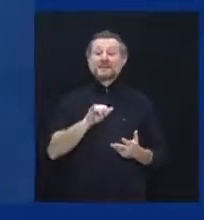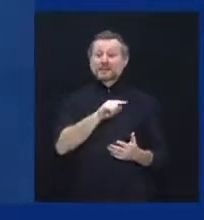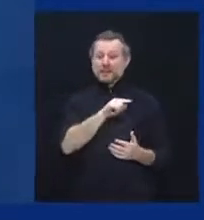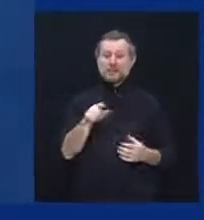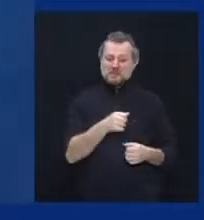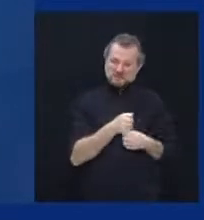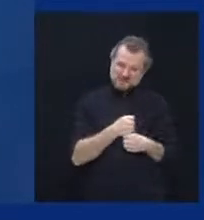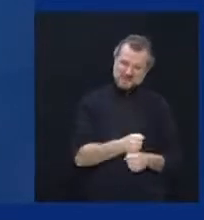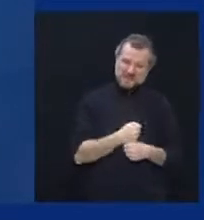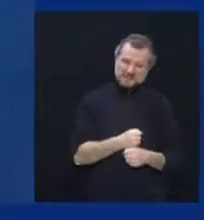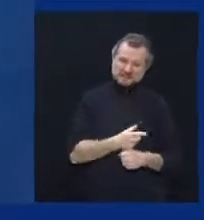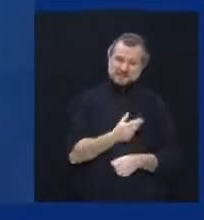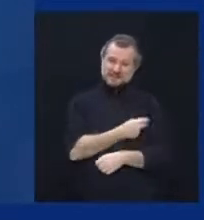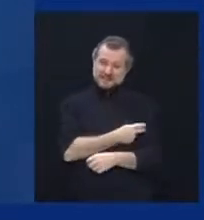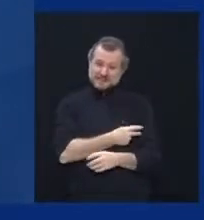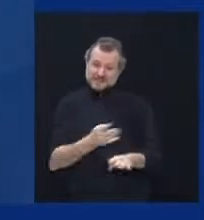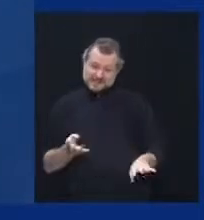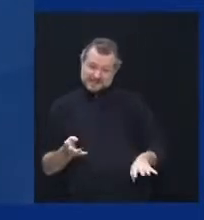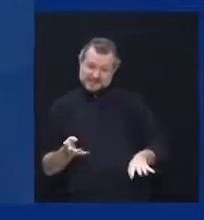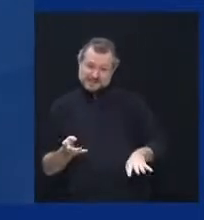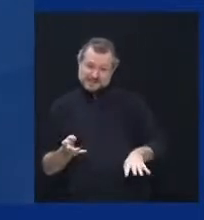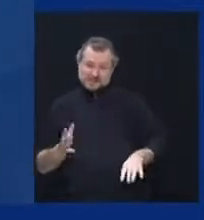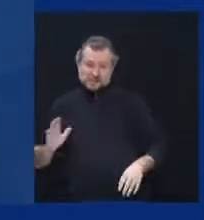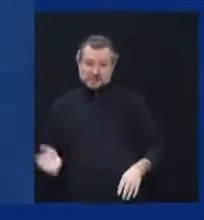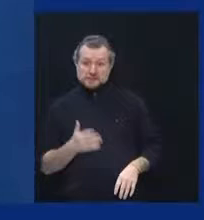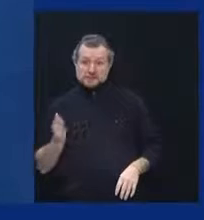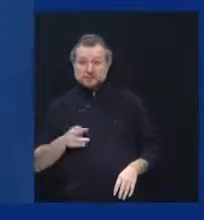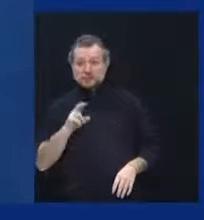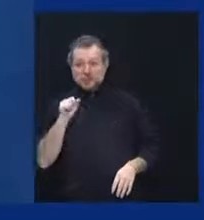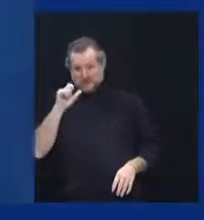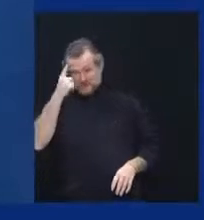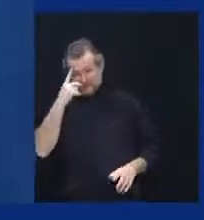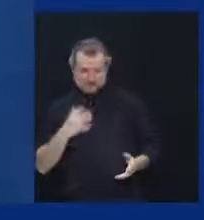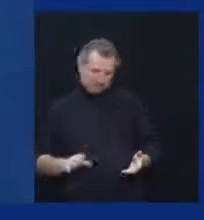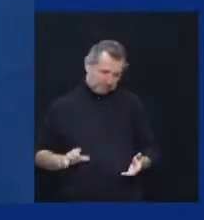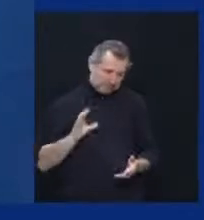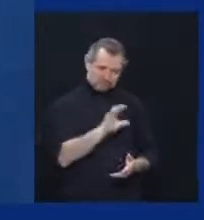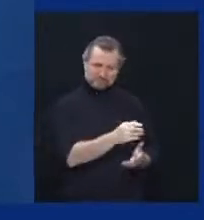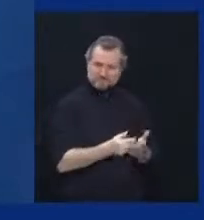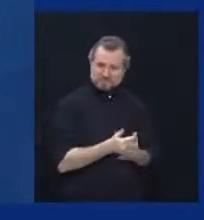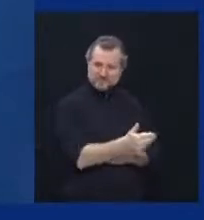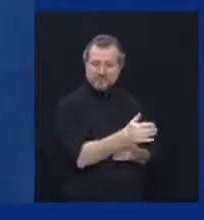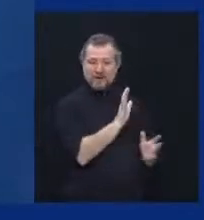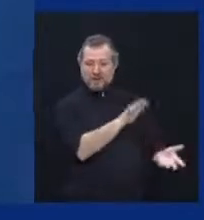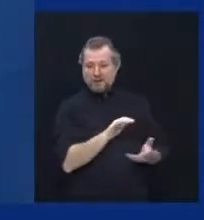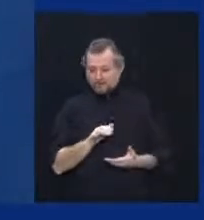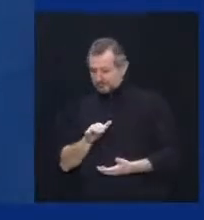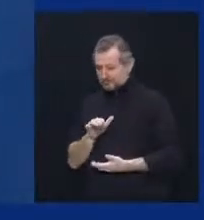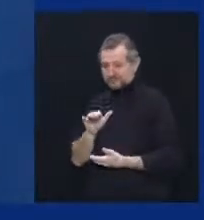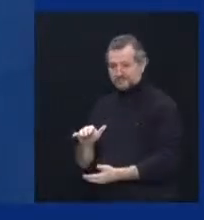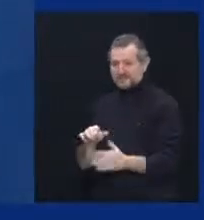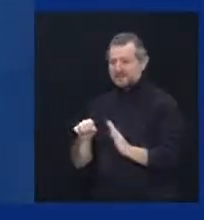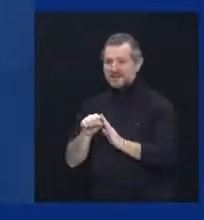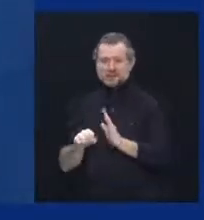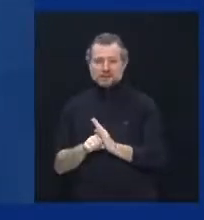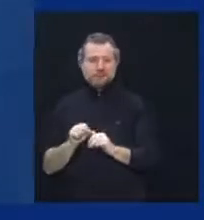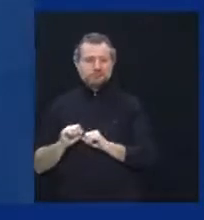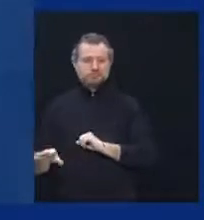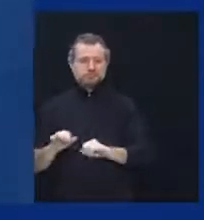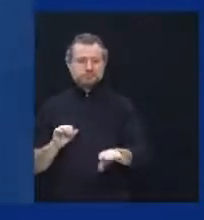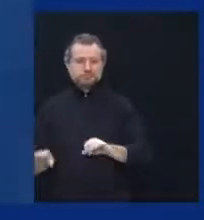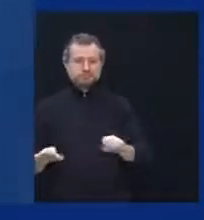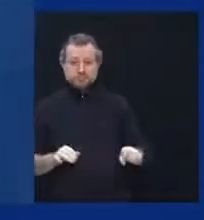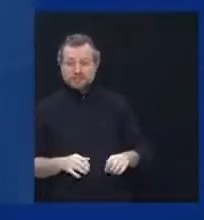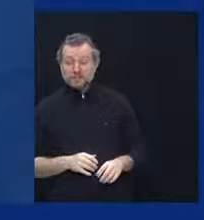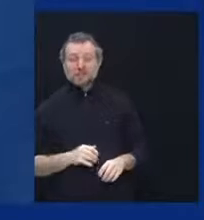producing. The U.S. procures it, and then the U.S. sends it to us.